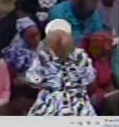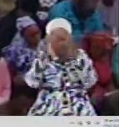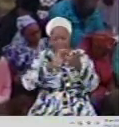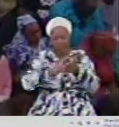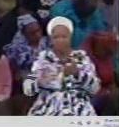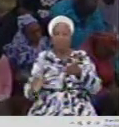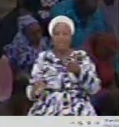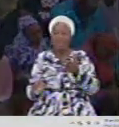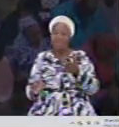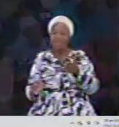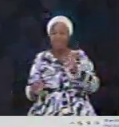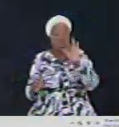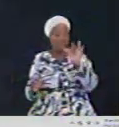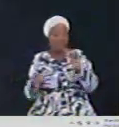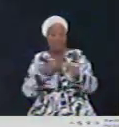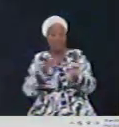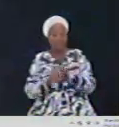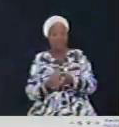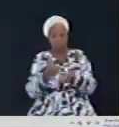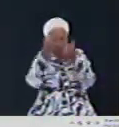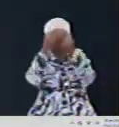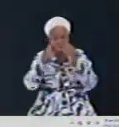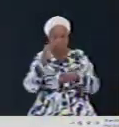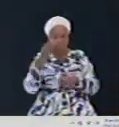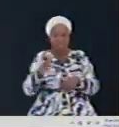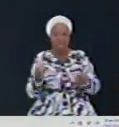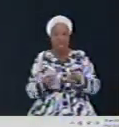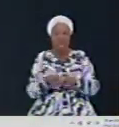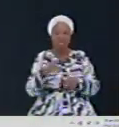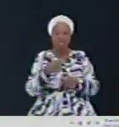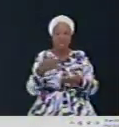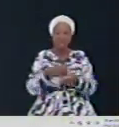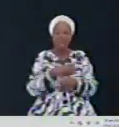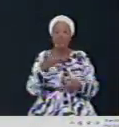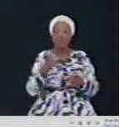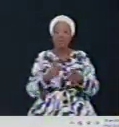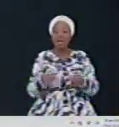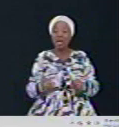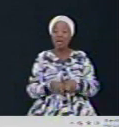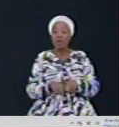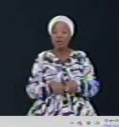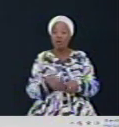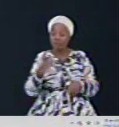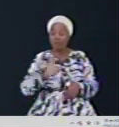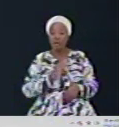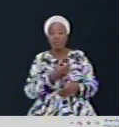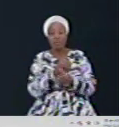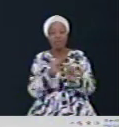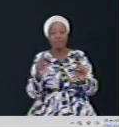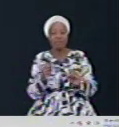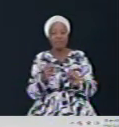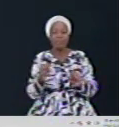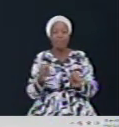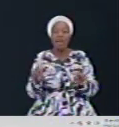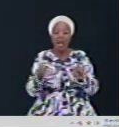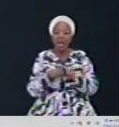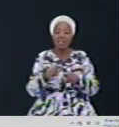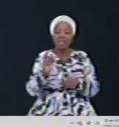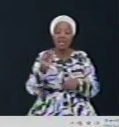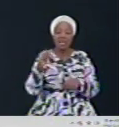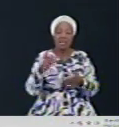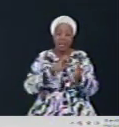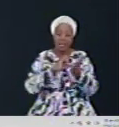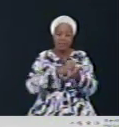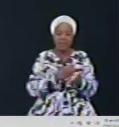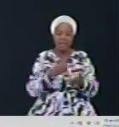that obedience is there as an evidence of our salvation, as an evidence